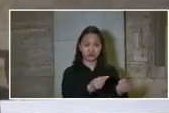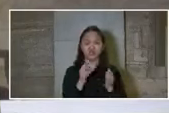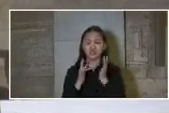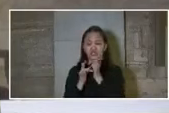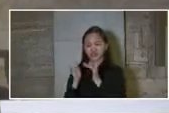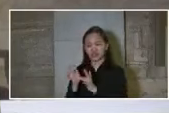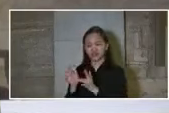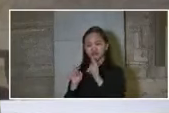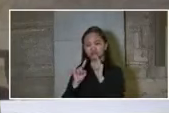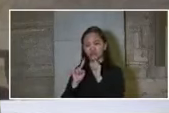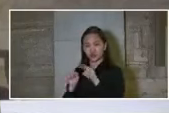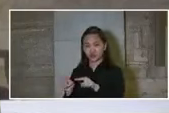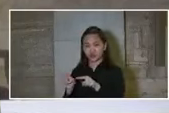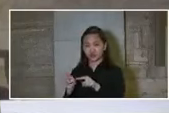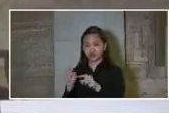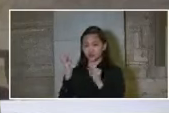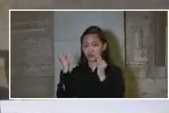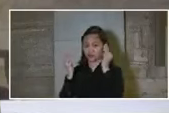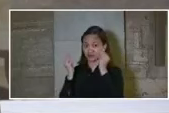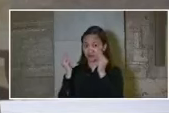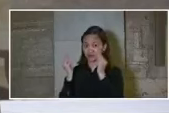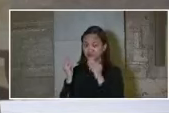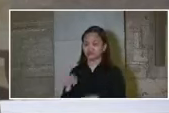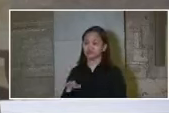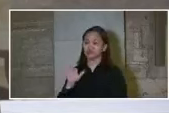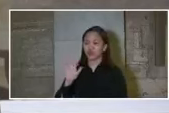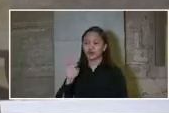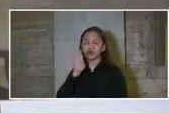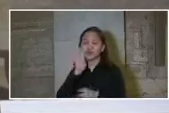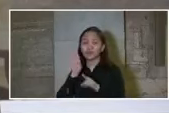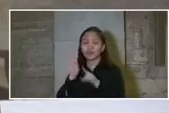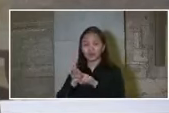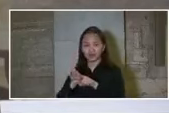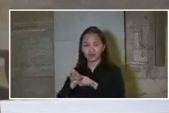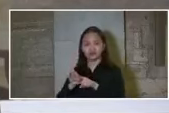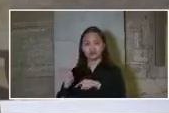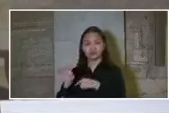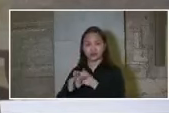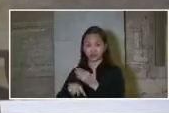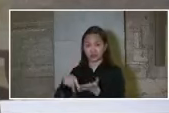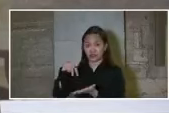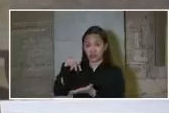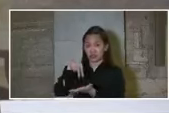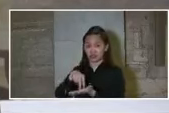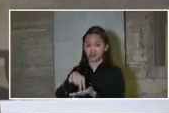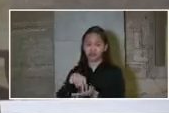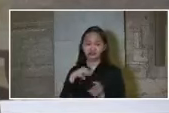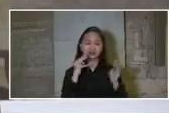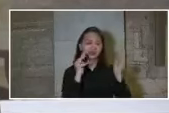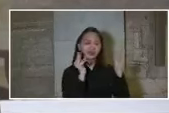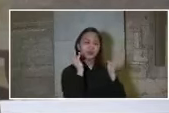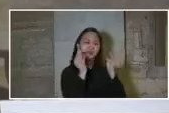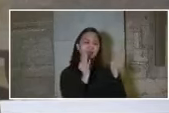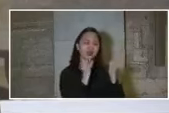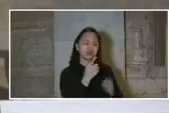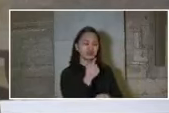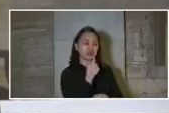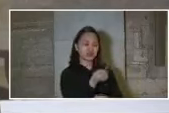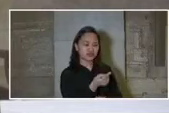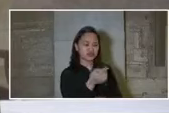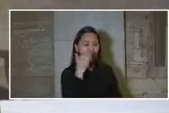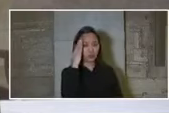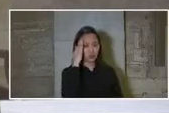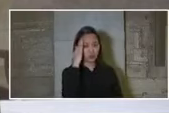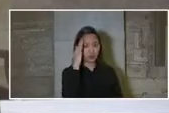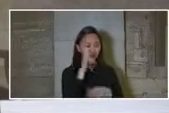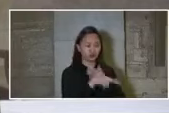Jesus said to her, Your brother will rise. Martha said, I know he will rise in